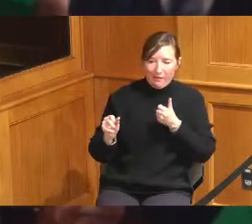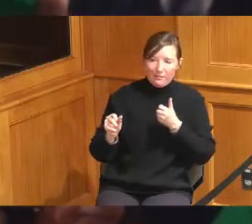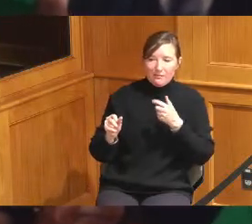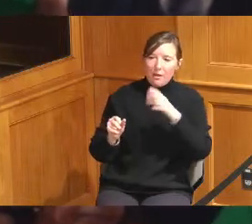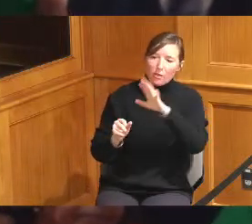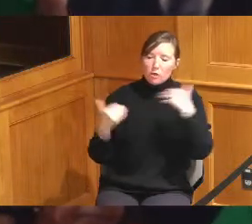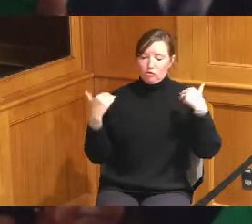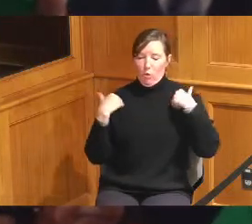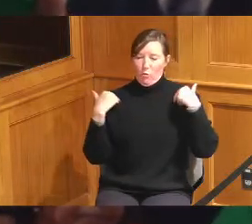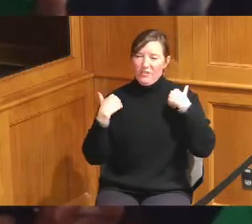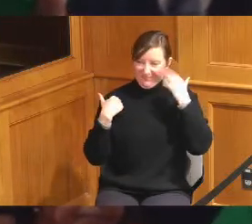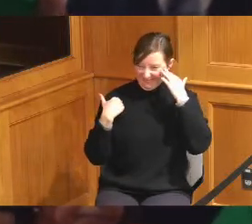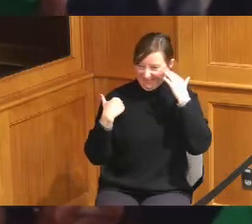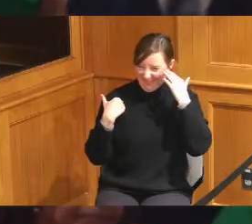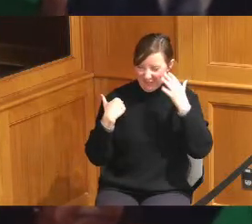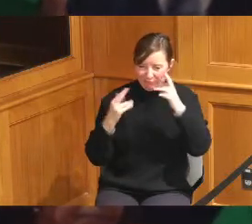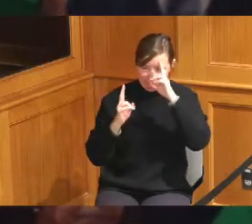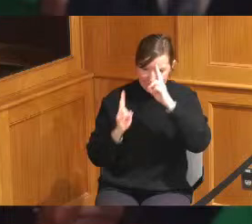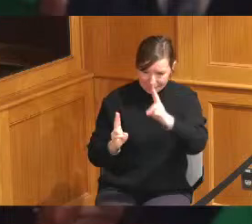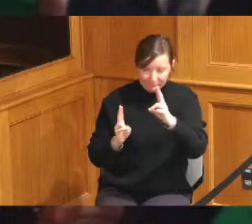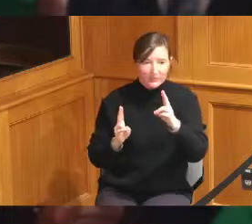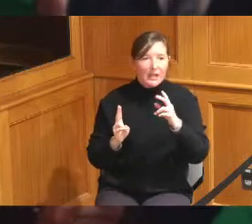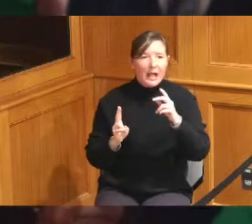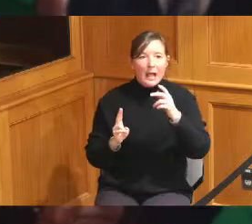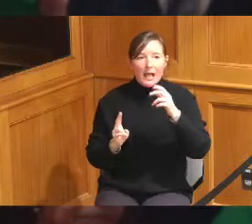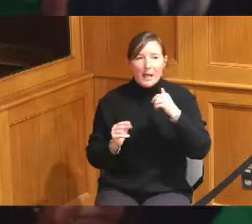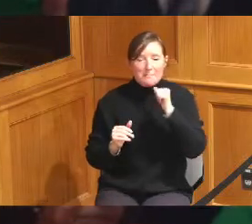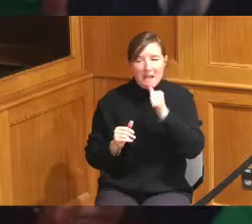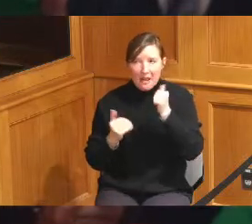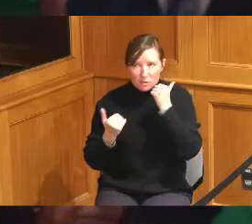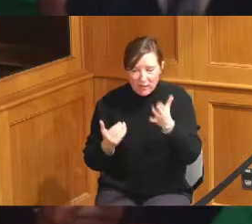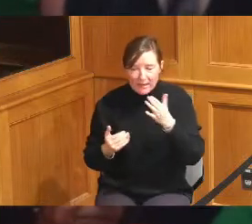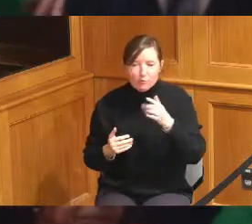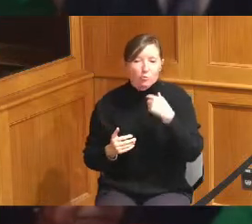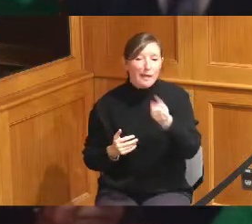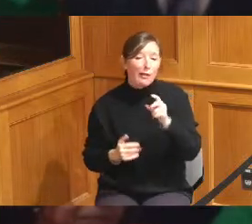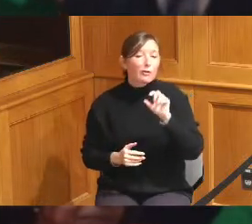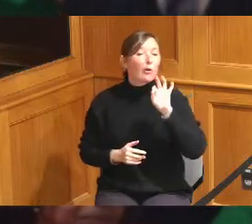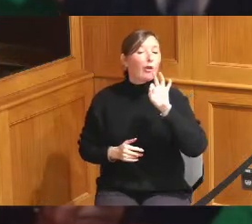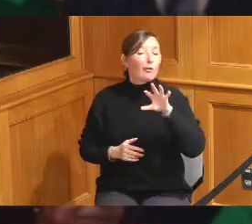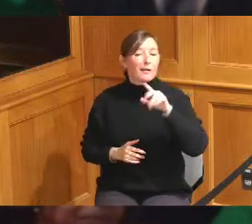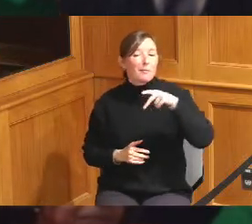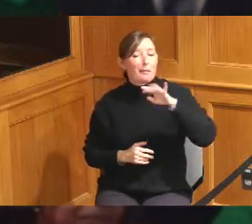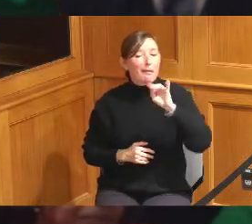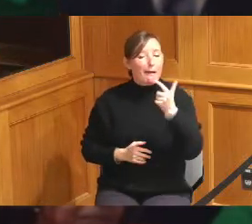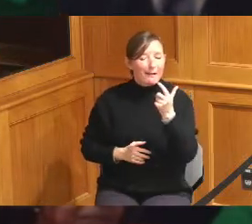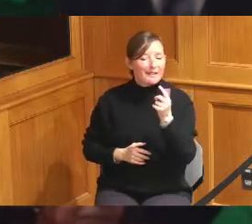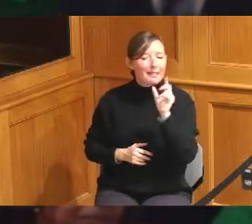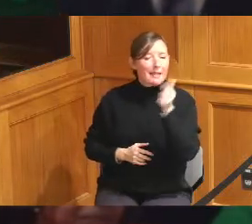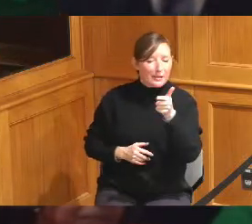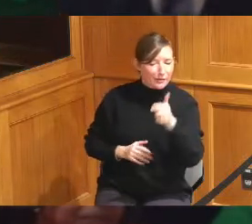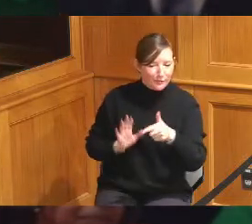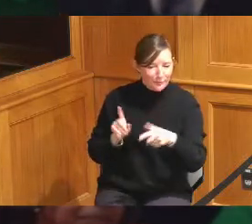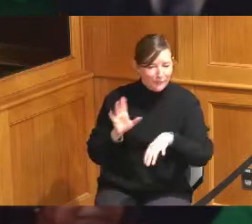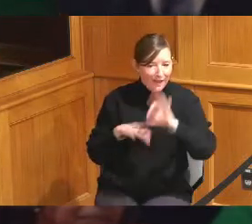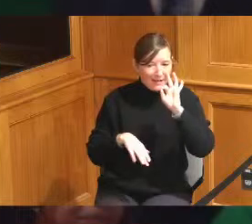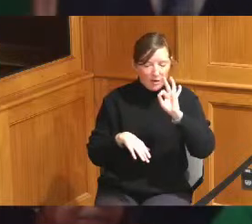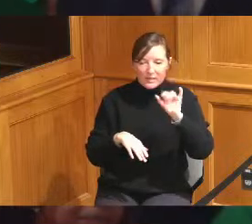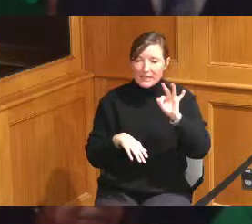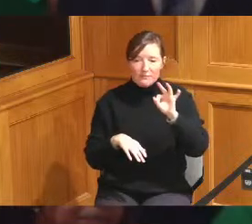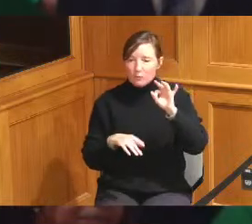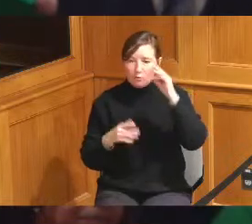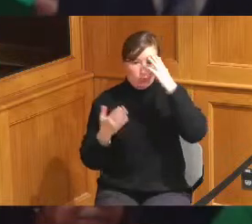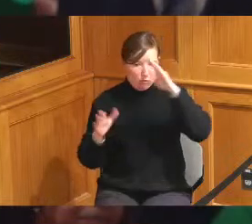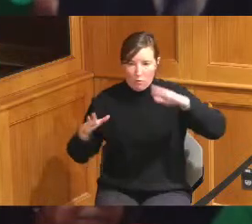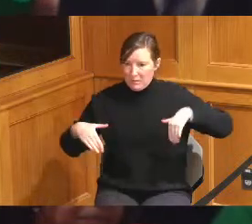do. But I'm also going to give a shameless little plug here, and I'm sure you'll find out later if it's not already on your